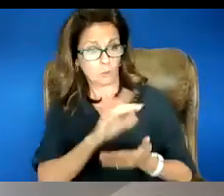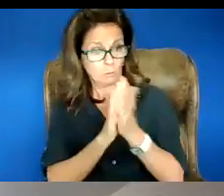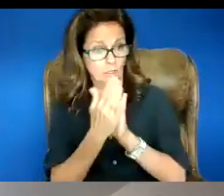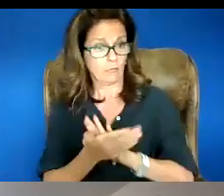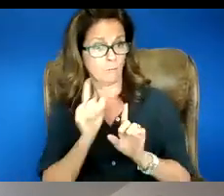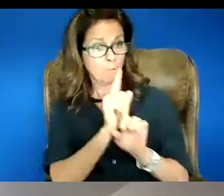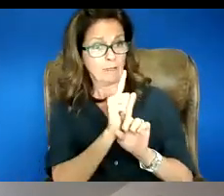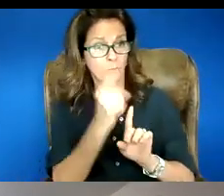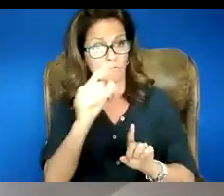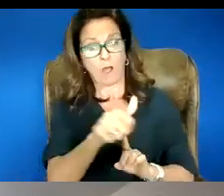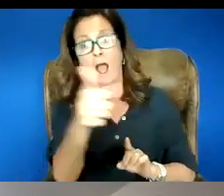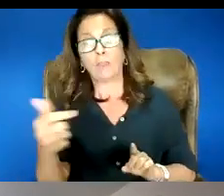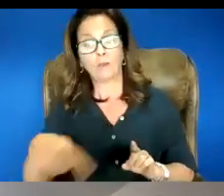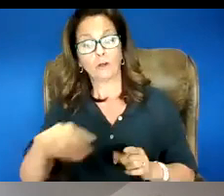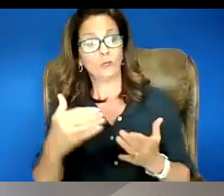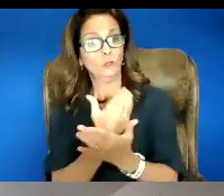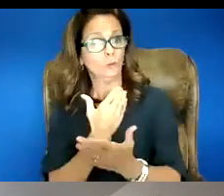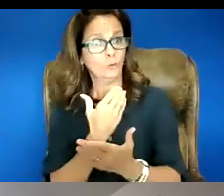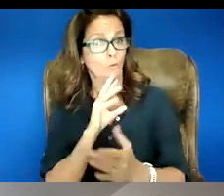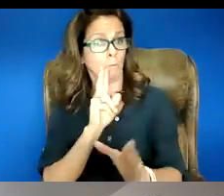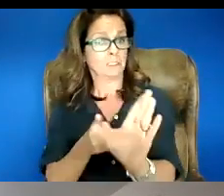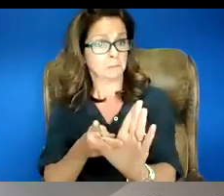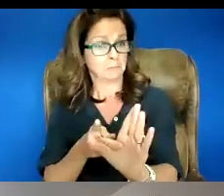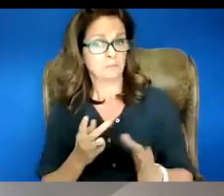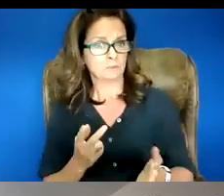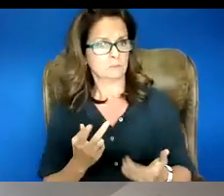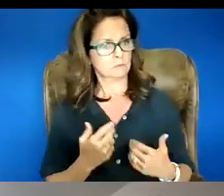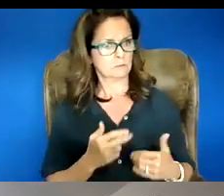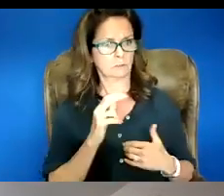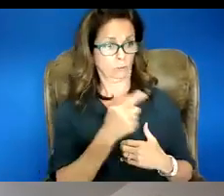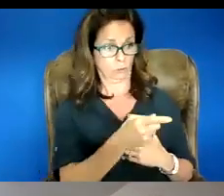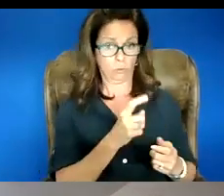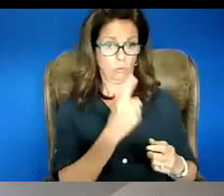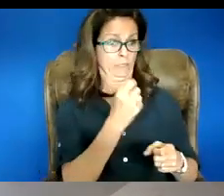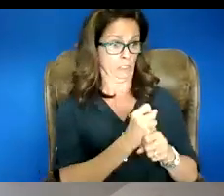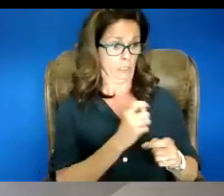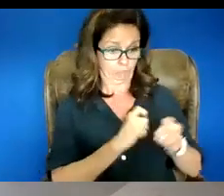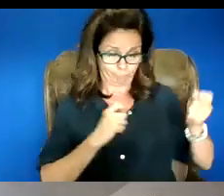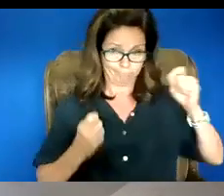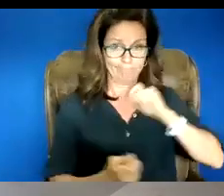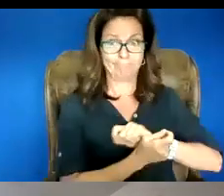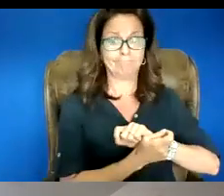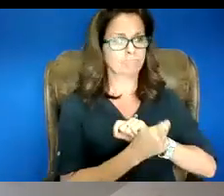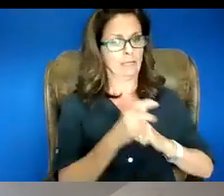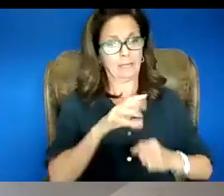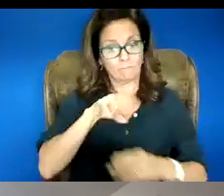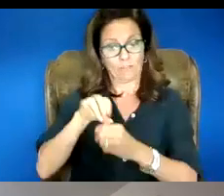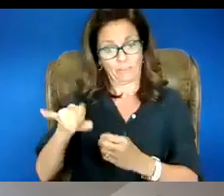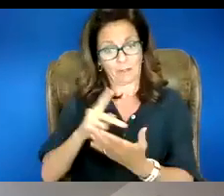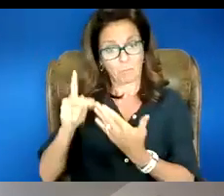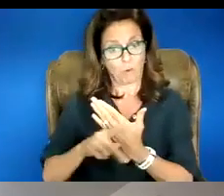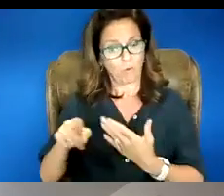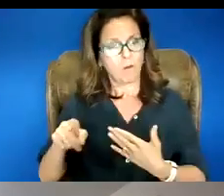program. And that's a great way to, once you've made some changes, to help you to keep making those changes if you're helping other